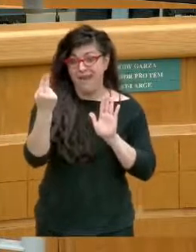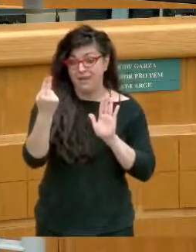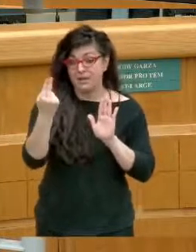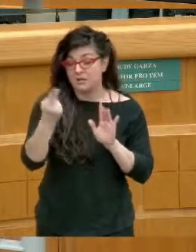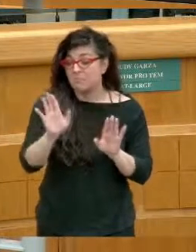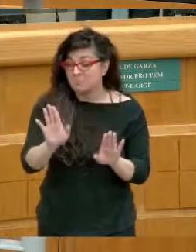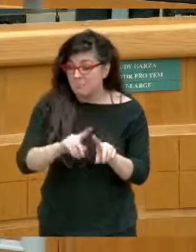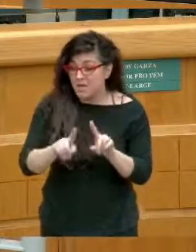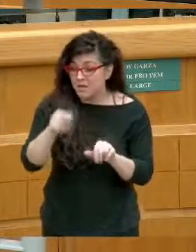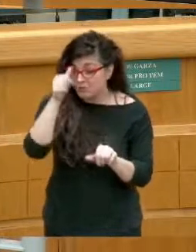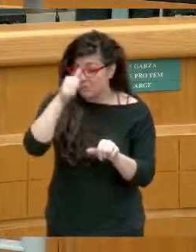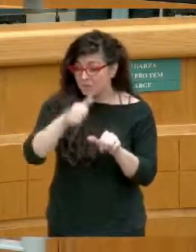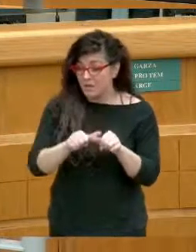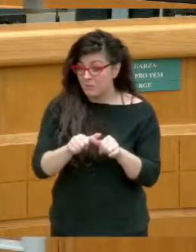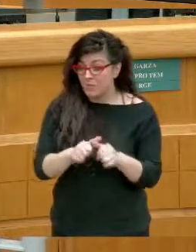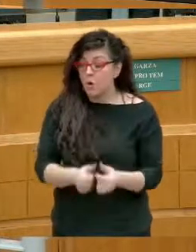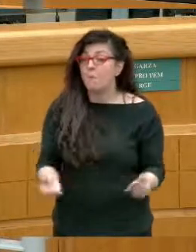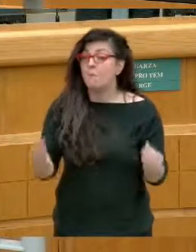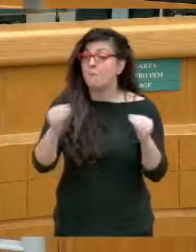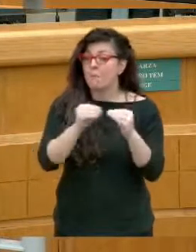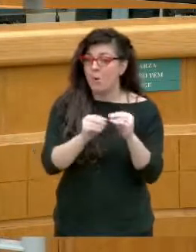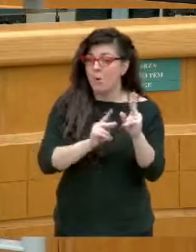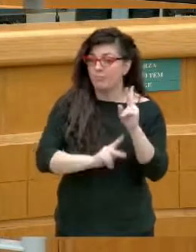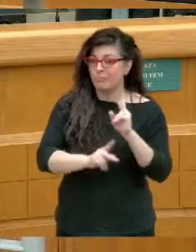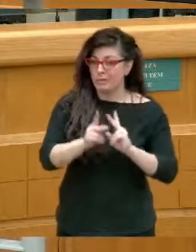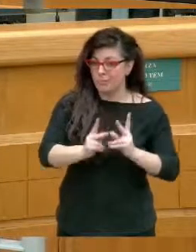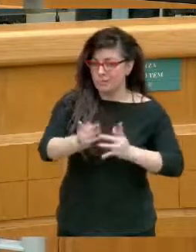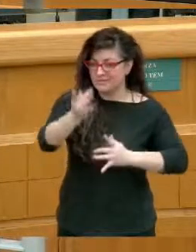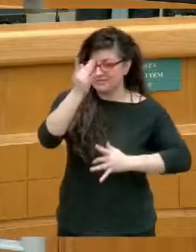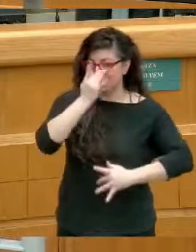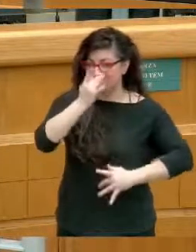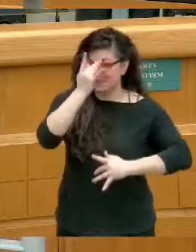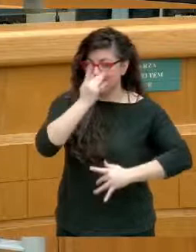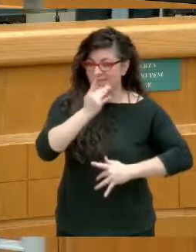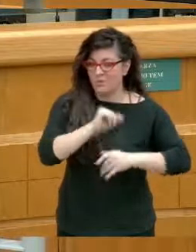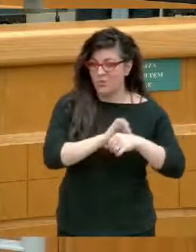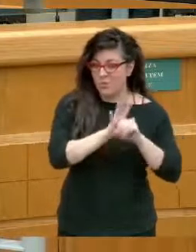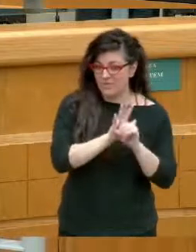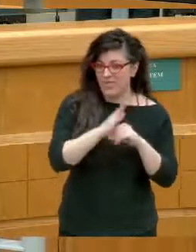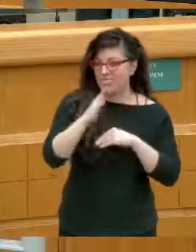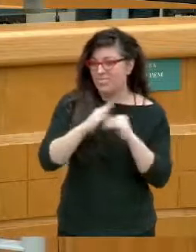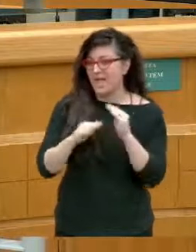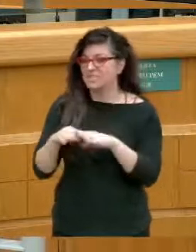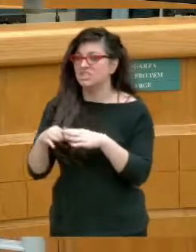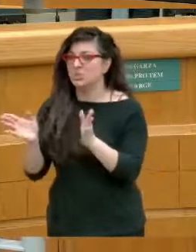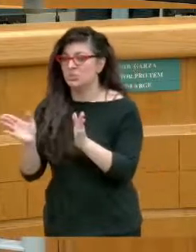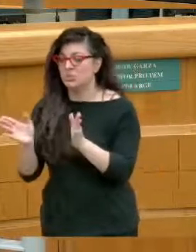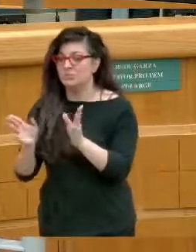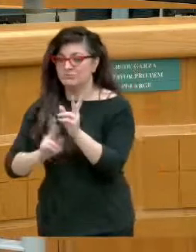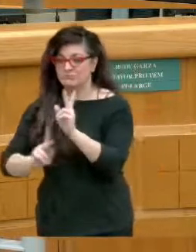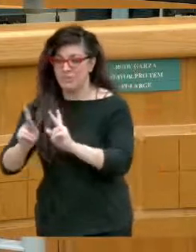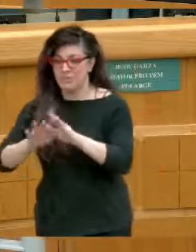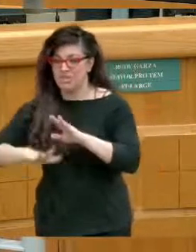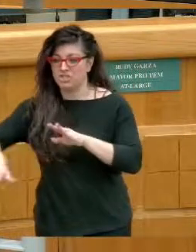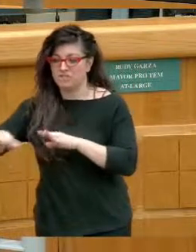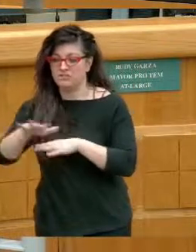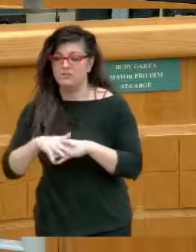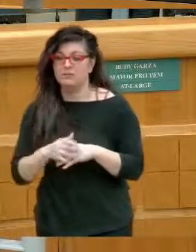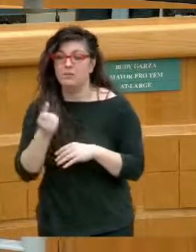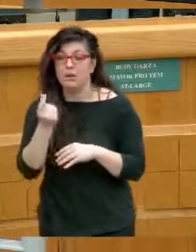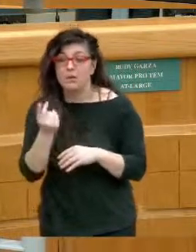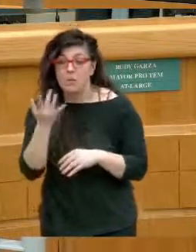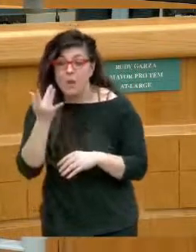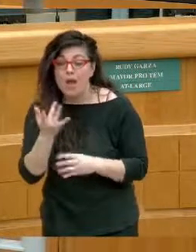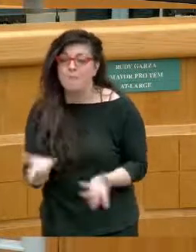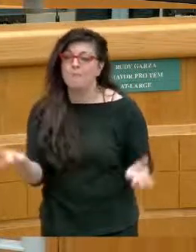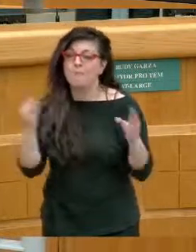proportion of people testing positive than in the general population, but also because extensive comprehensive testing was getting done.